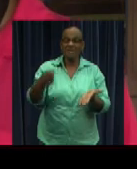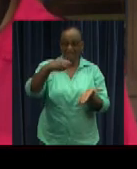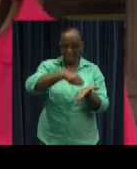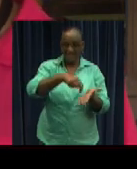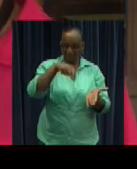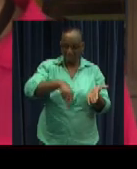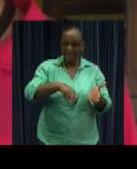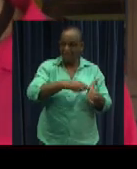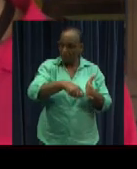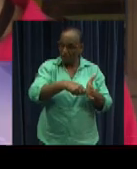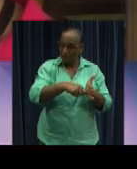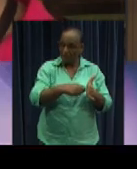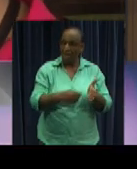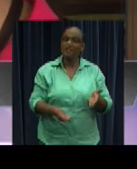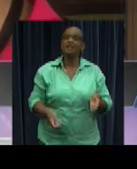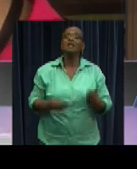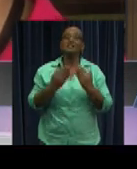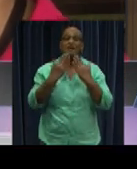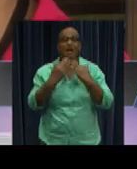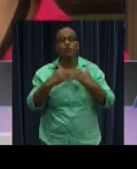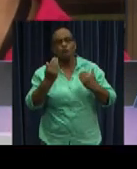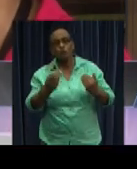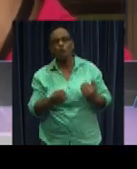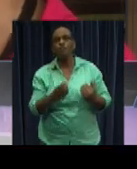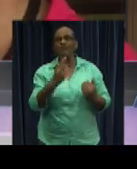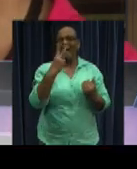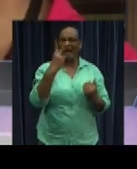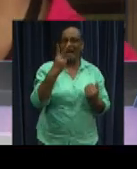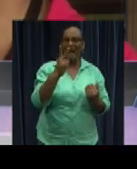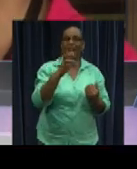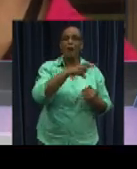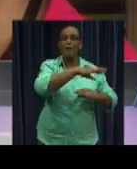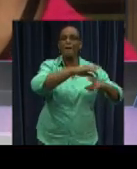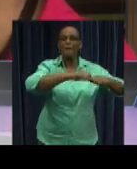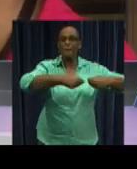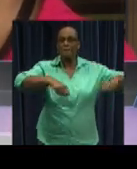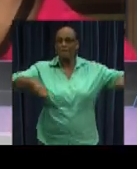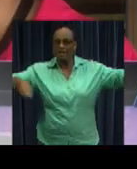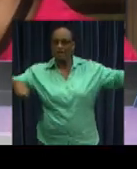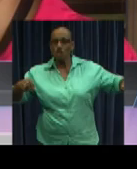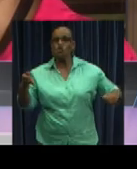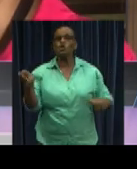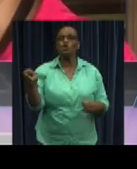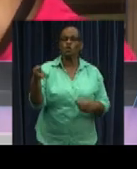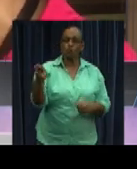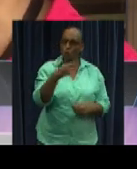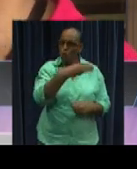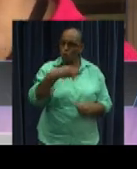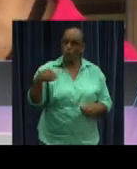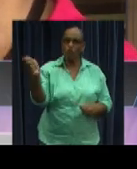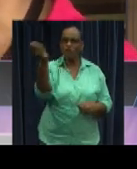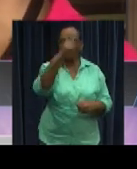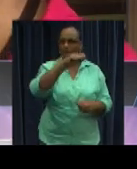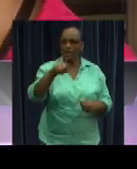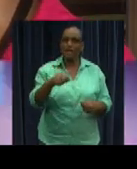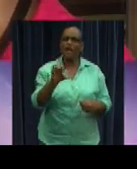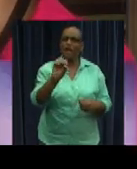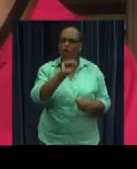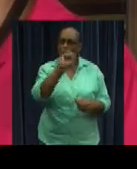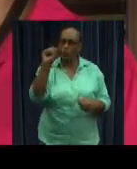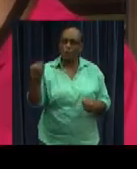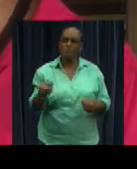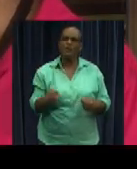these services are expensive. In order to make this care process accessible to all, legislation